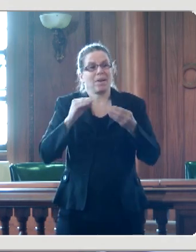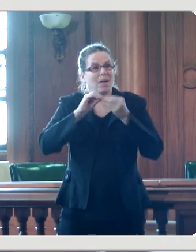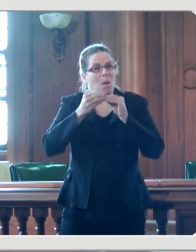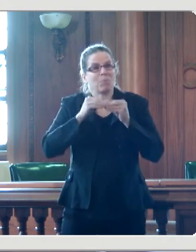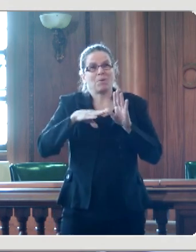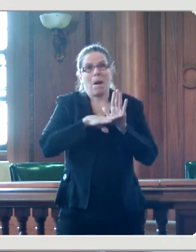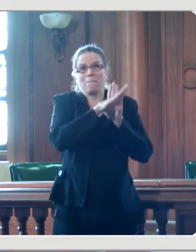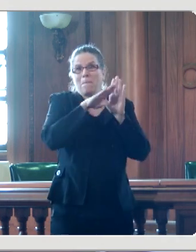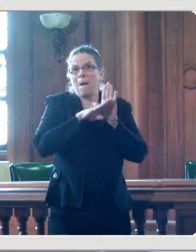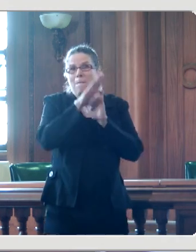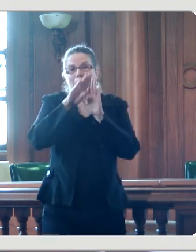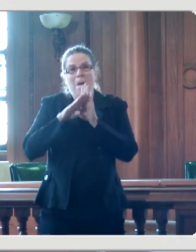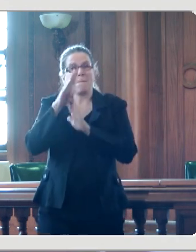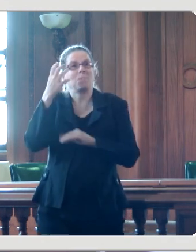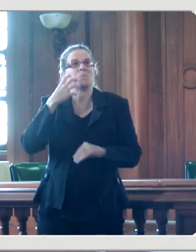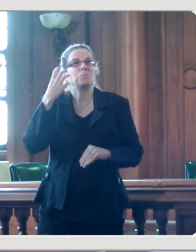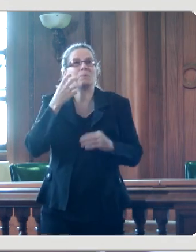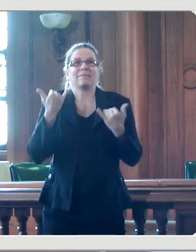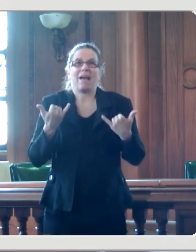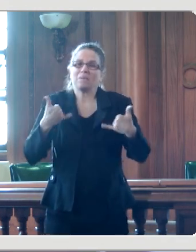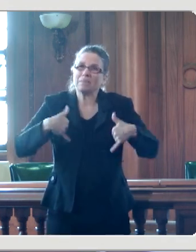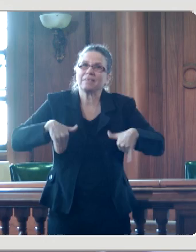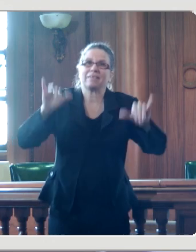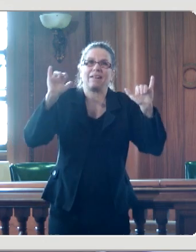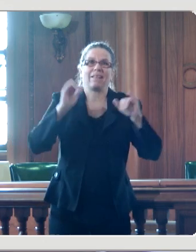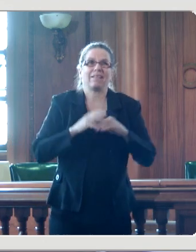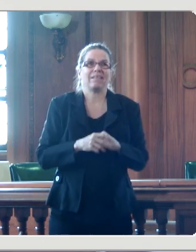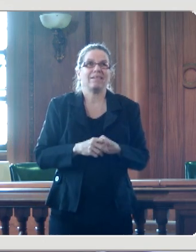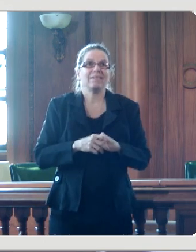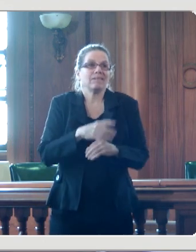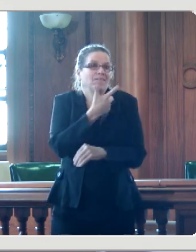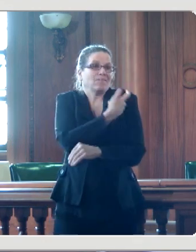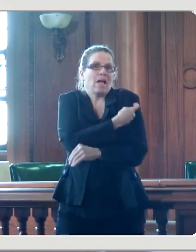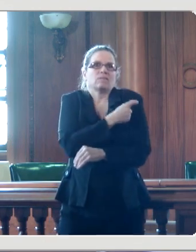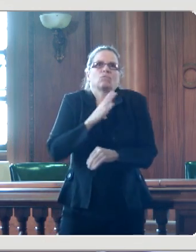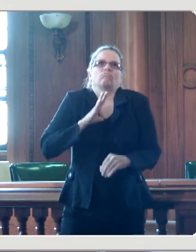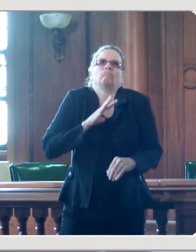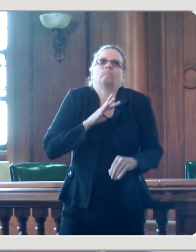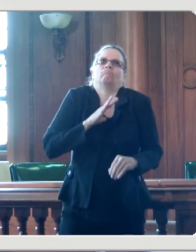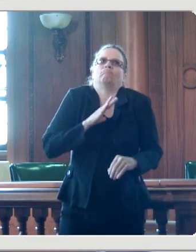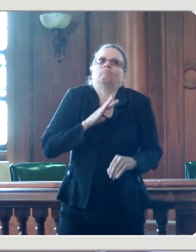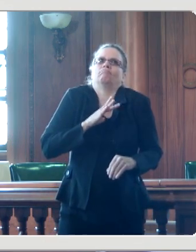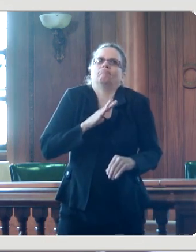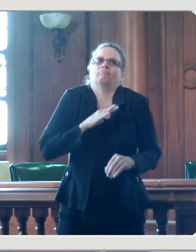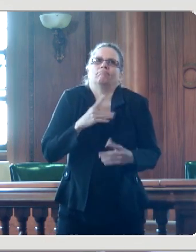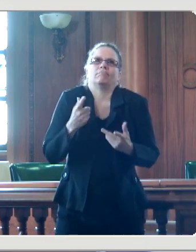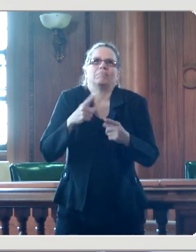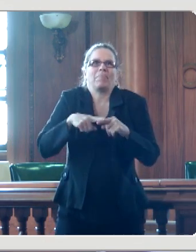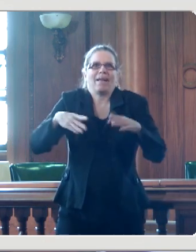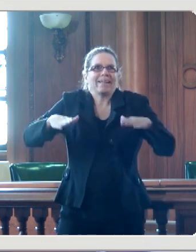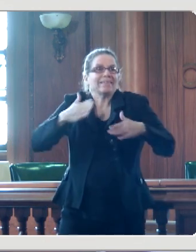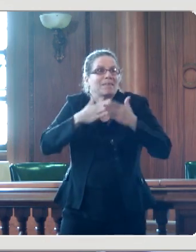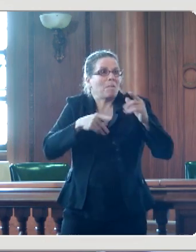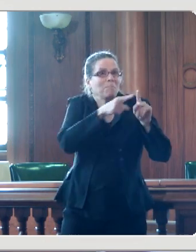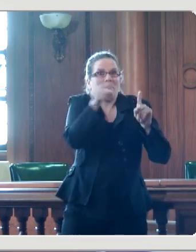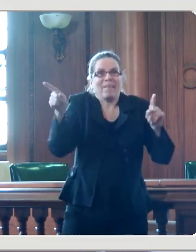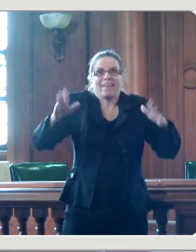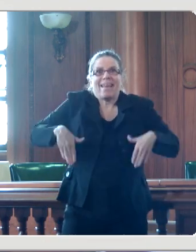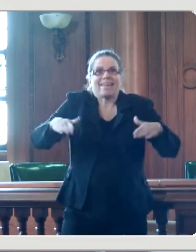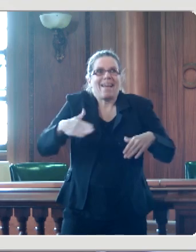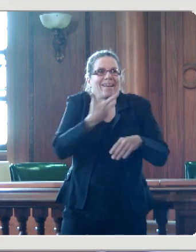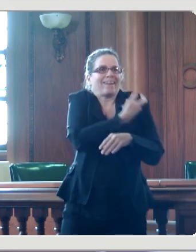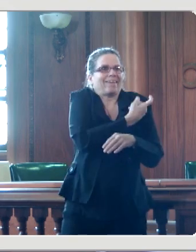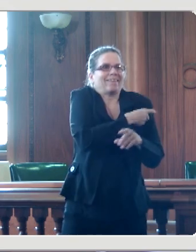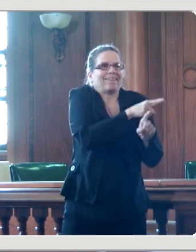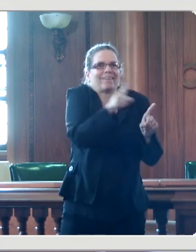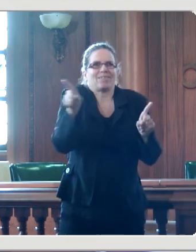testing. The vaccine, which is great news, is here, but it is